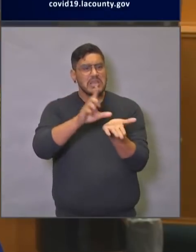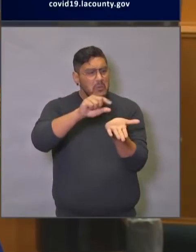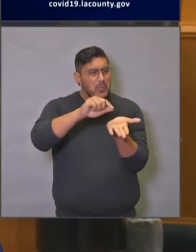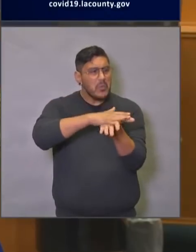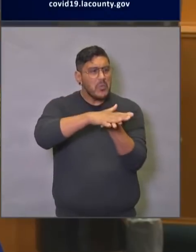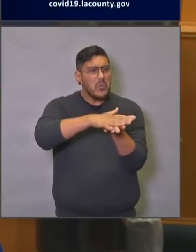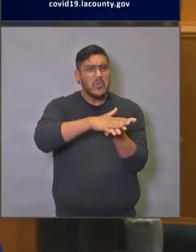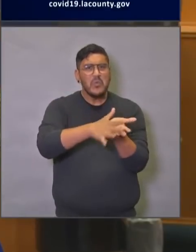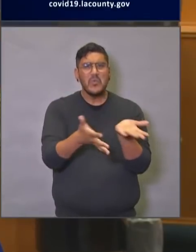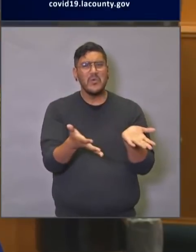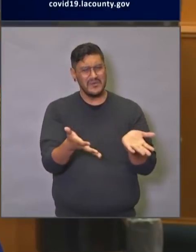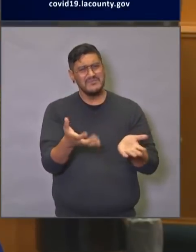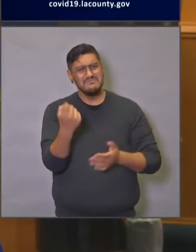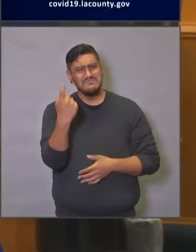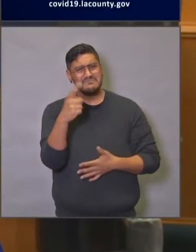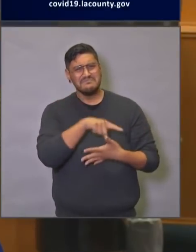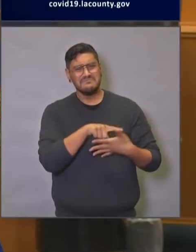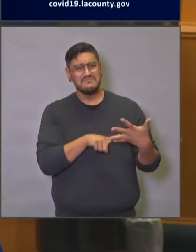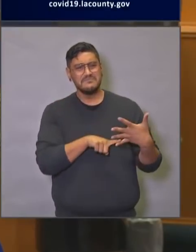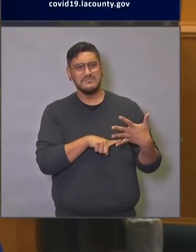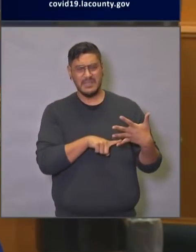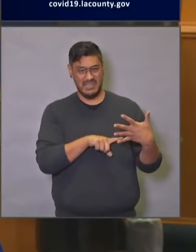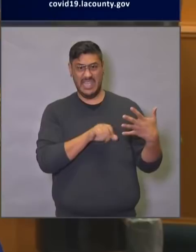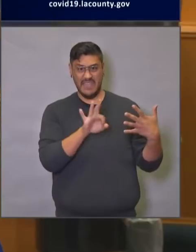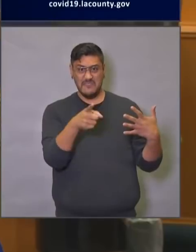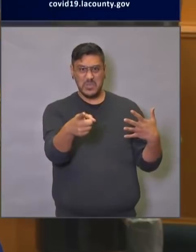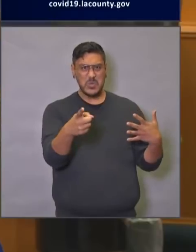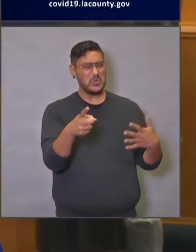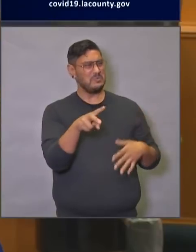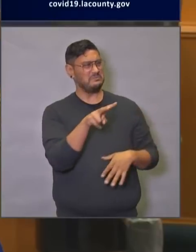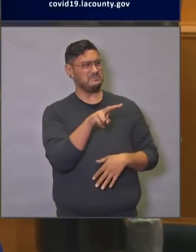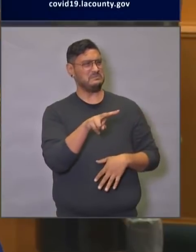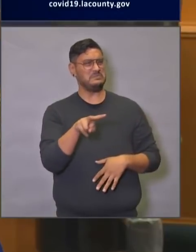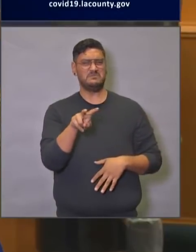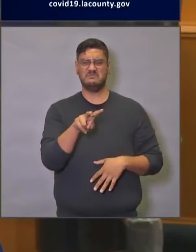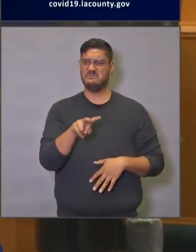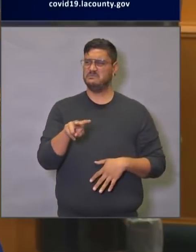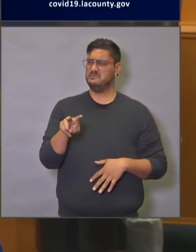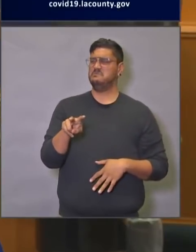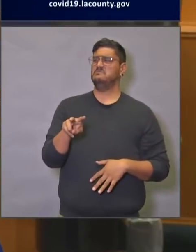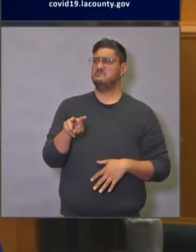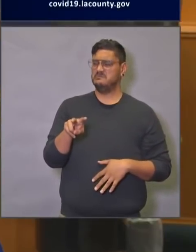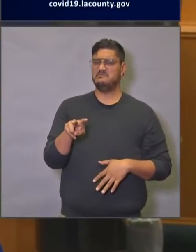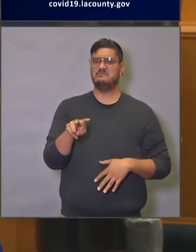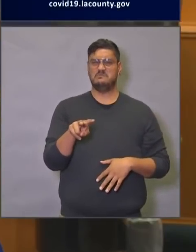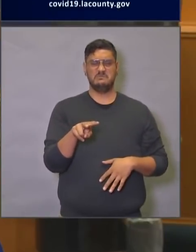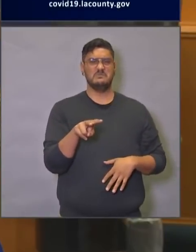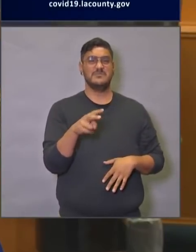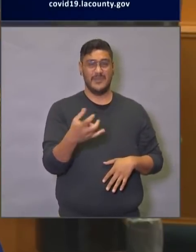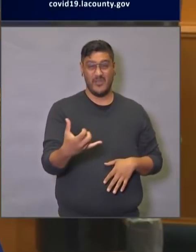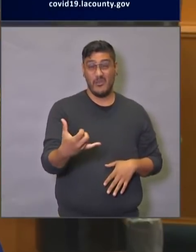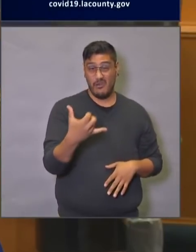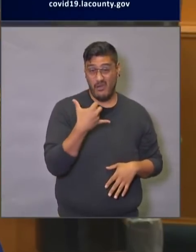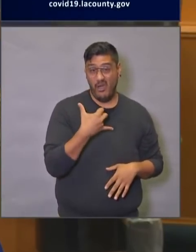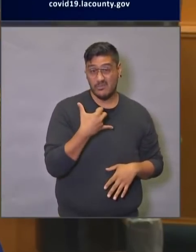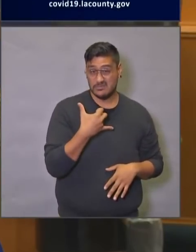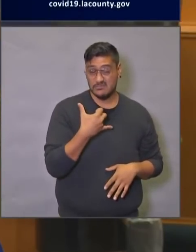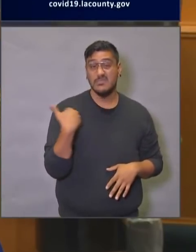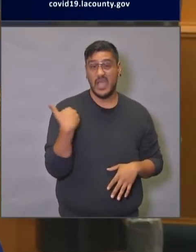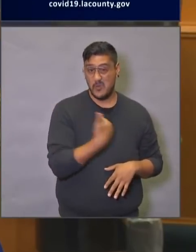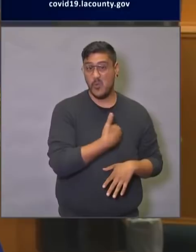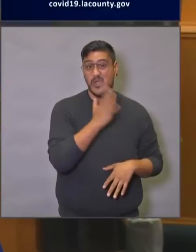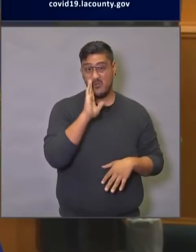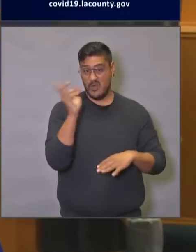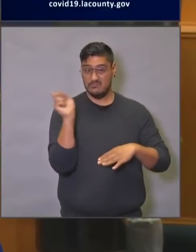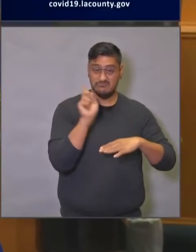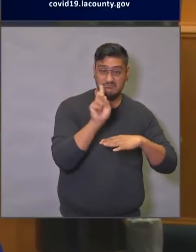bathrooms. Please, please, please use that call line so that you can actually give us that information. We will investigate.